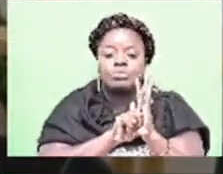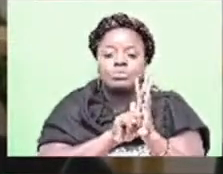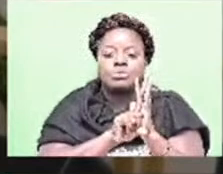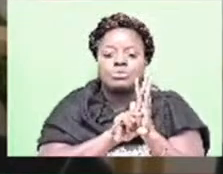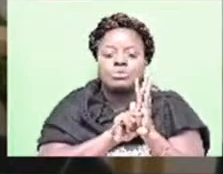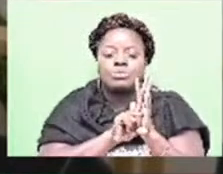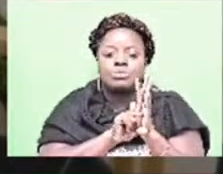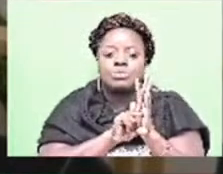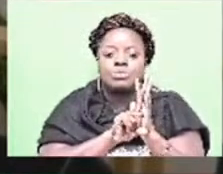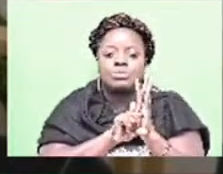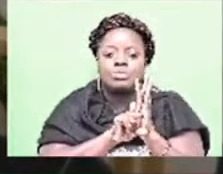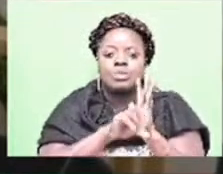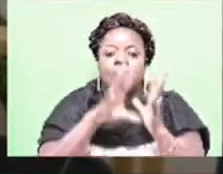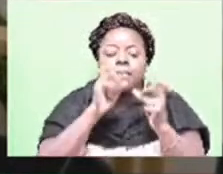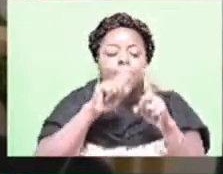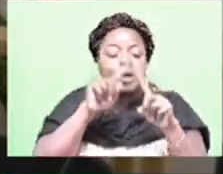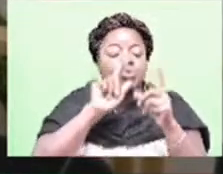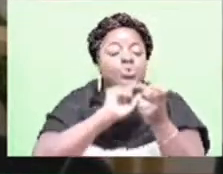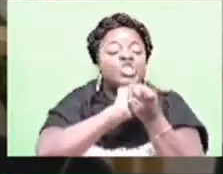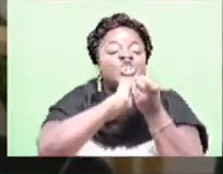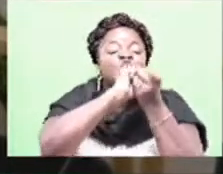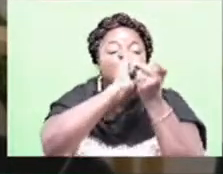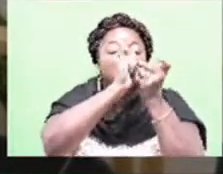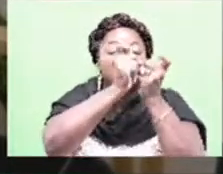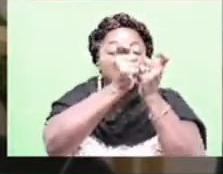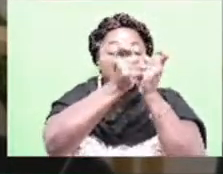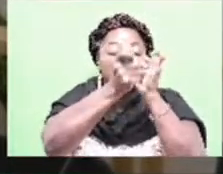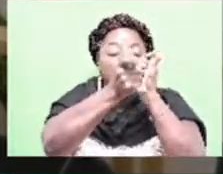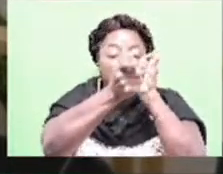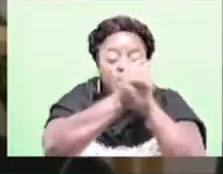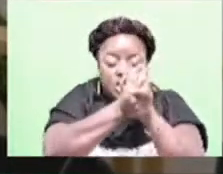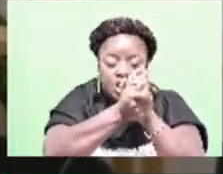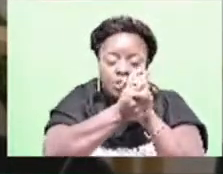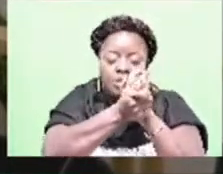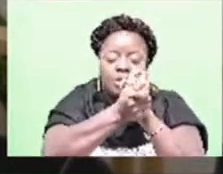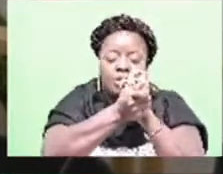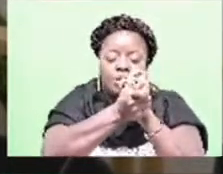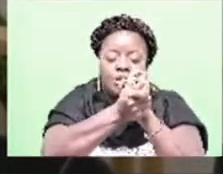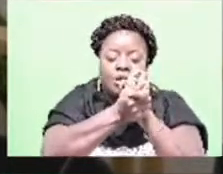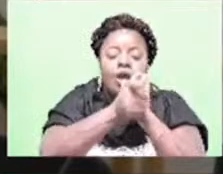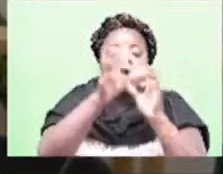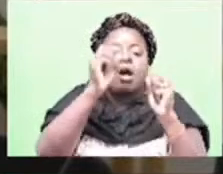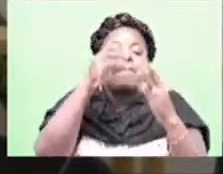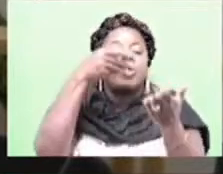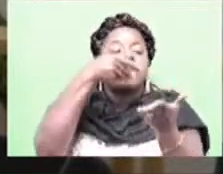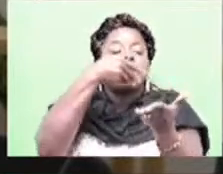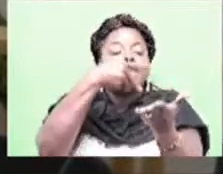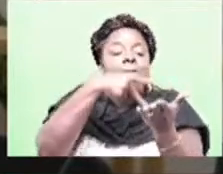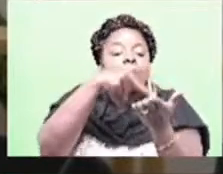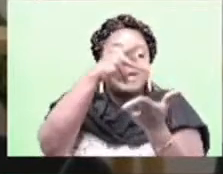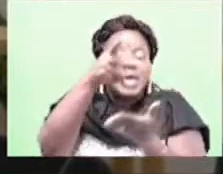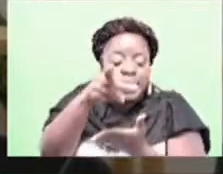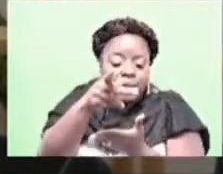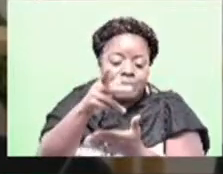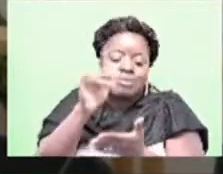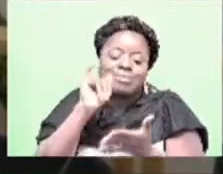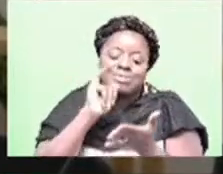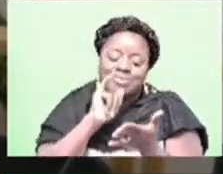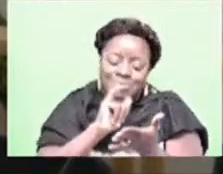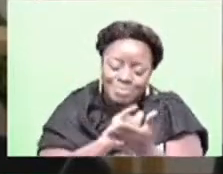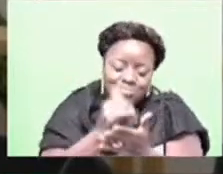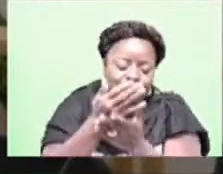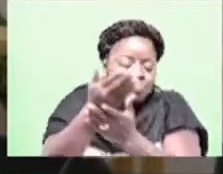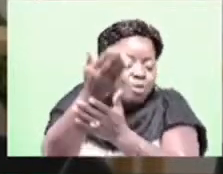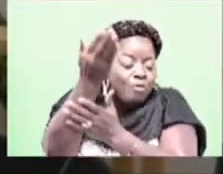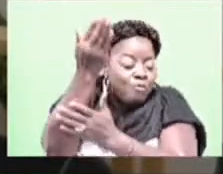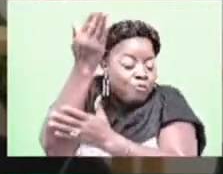the amendment to the public health ordinance with respect to the fixed penalties. These are some of the things that should have been dealt with in